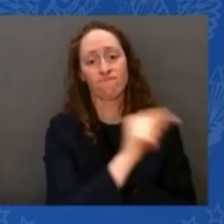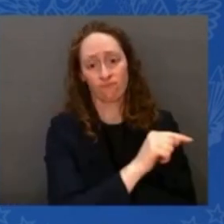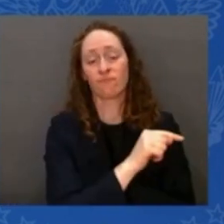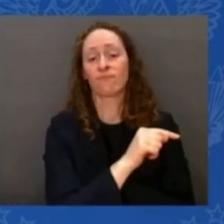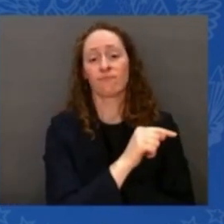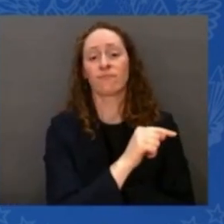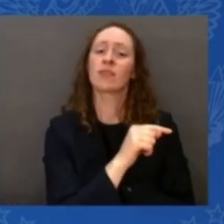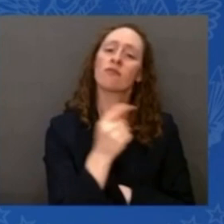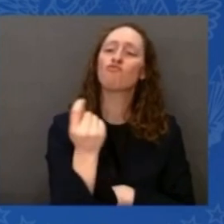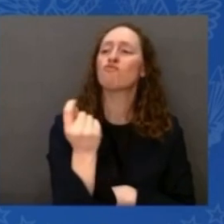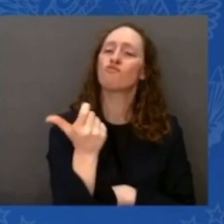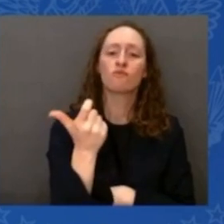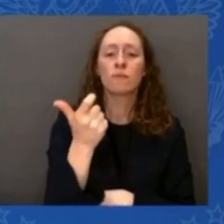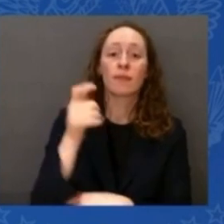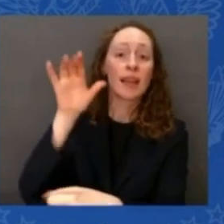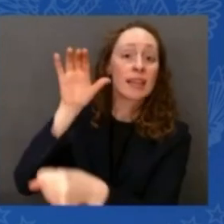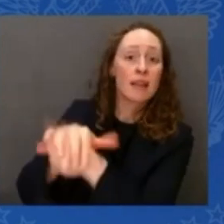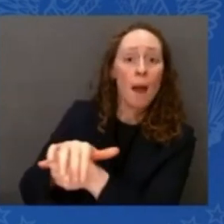finish the job.